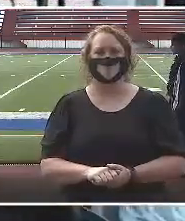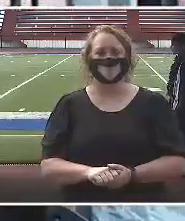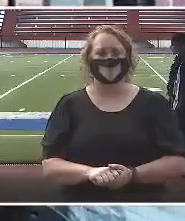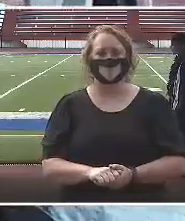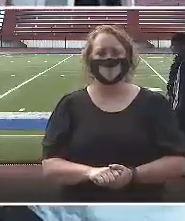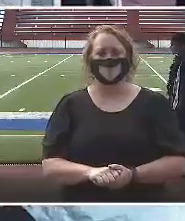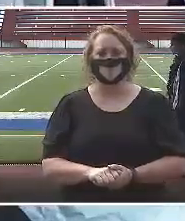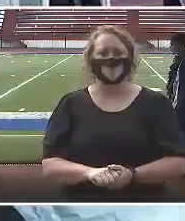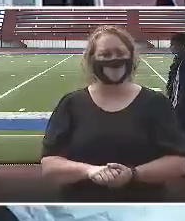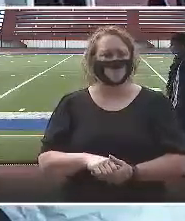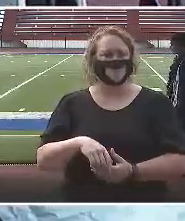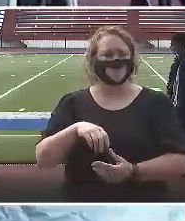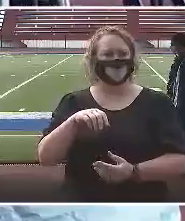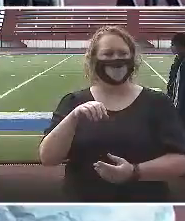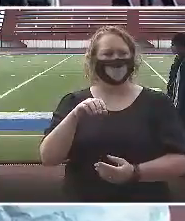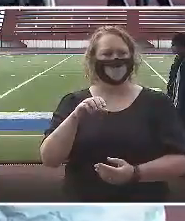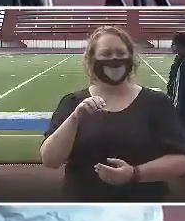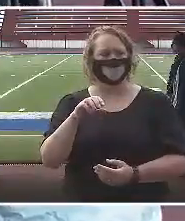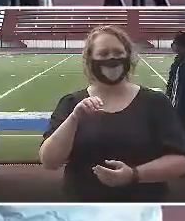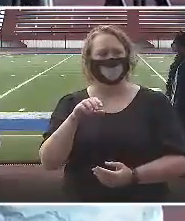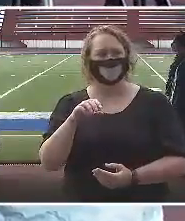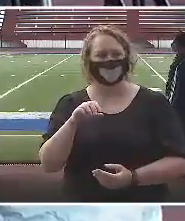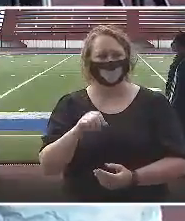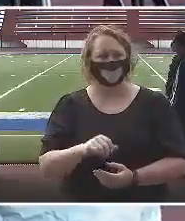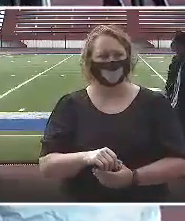And Yeli Gonzalez Monje.